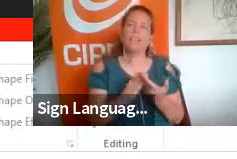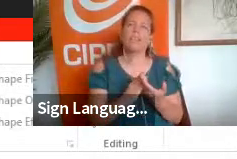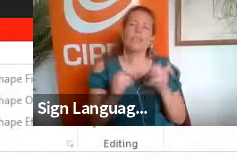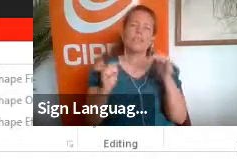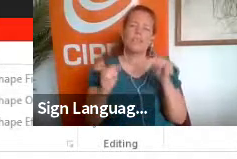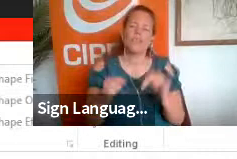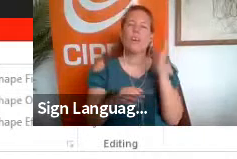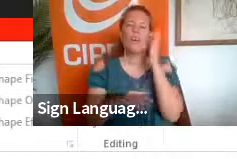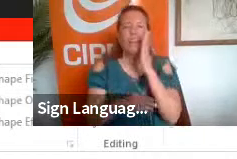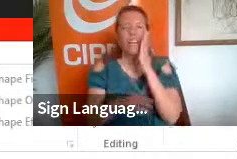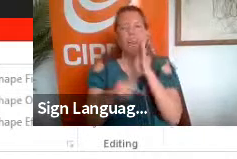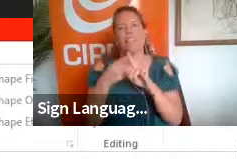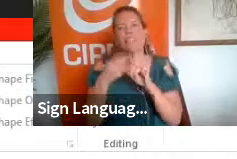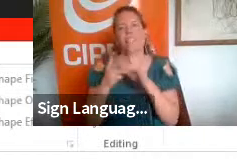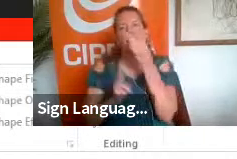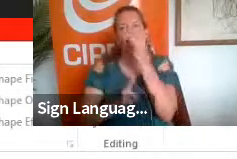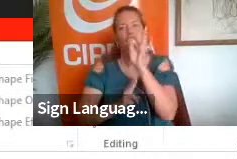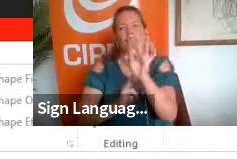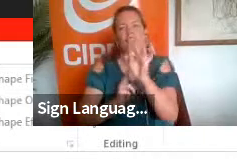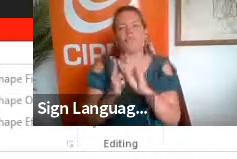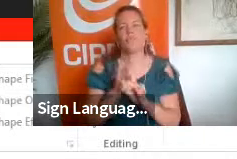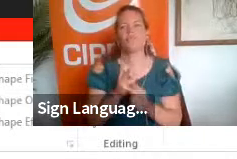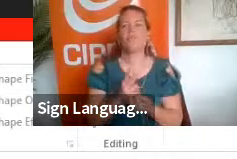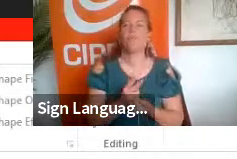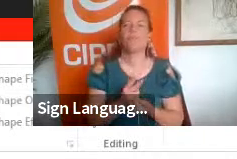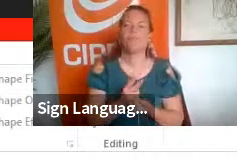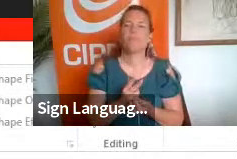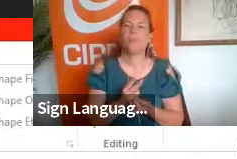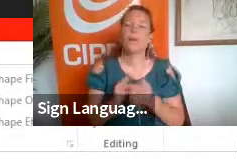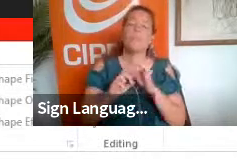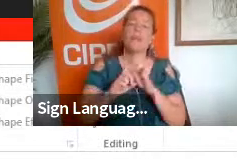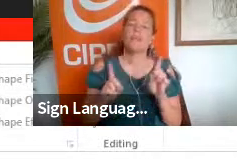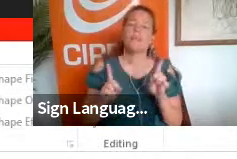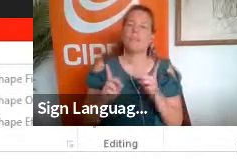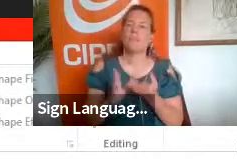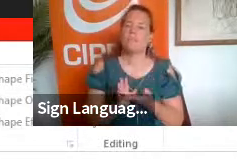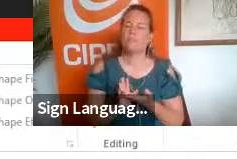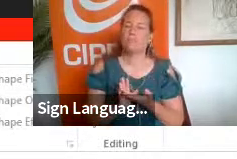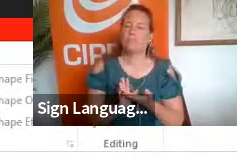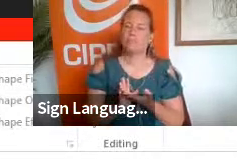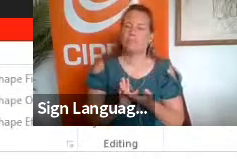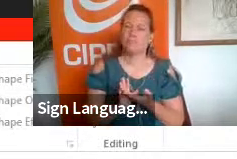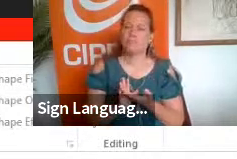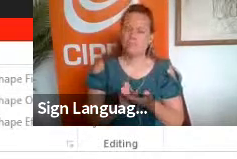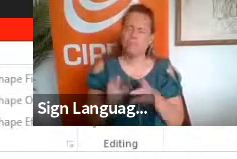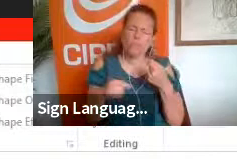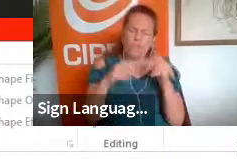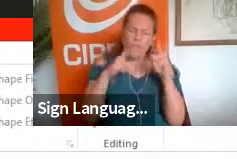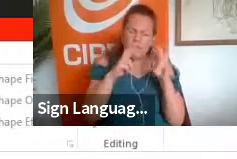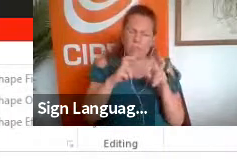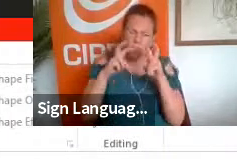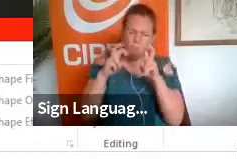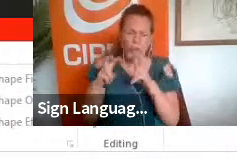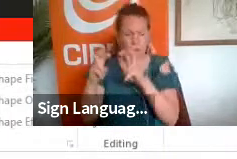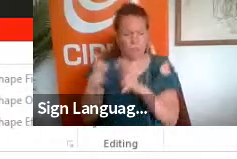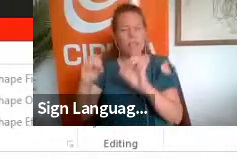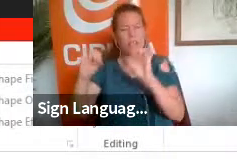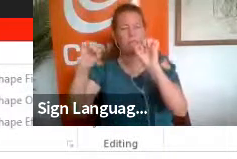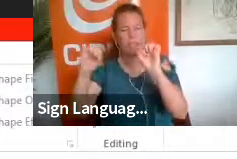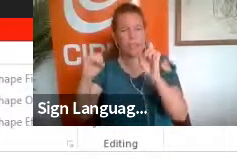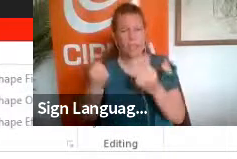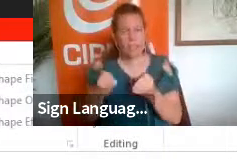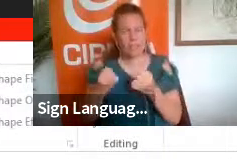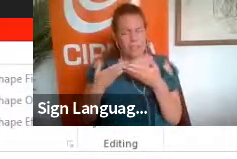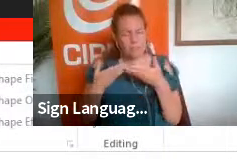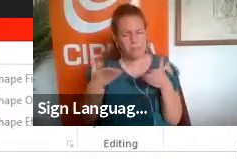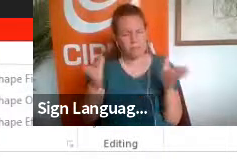in English and French. However, we're still exploring possibilities of having it